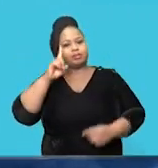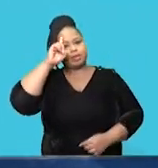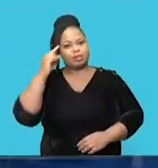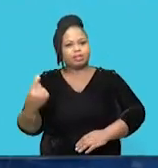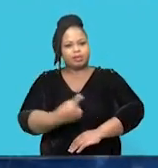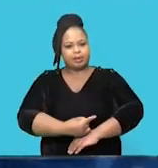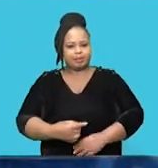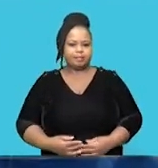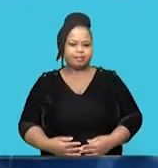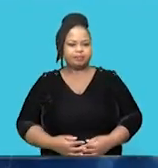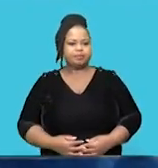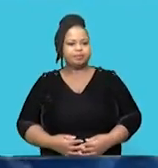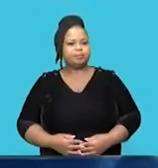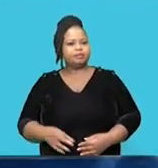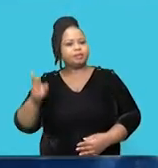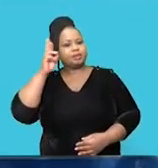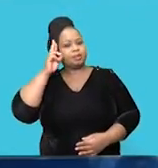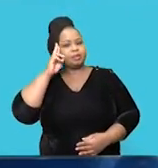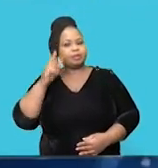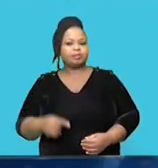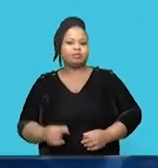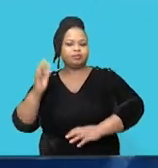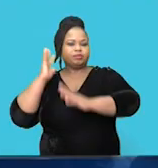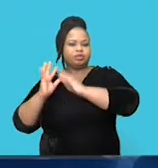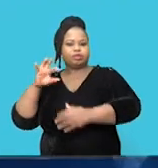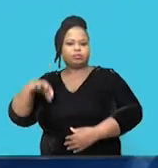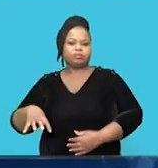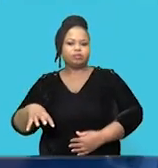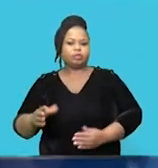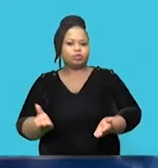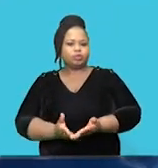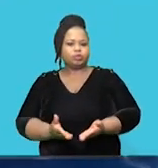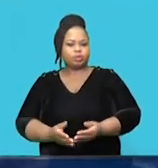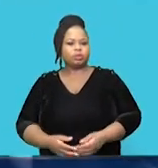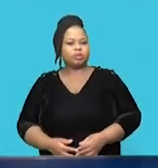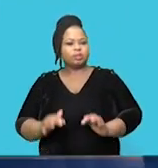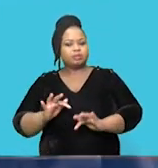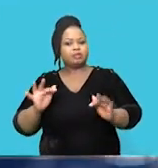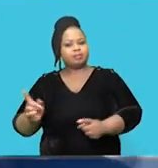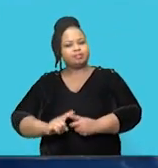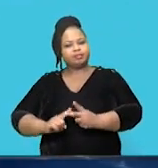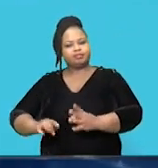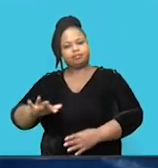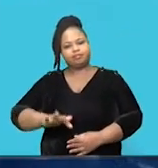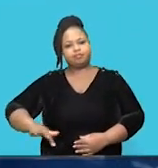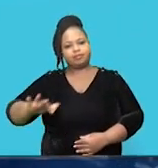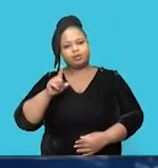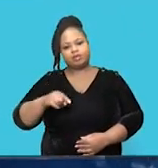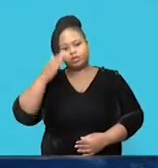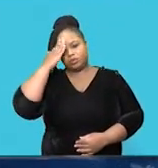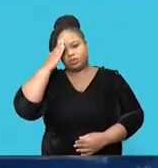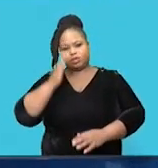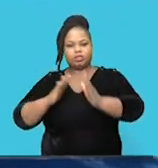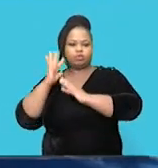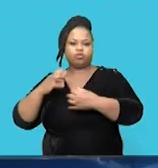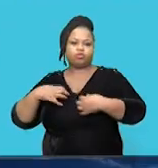Day. Remember, as a historical school, and then people from different places need to know the history of